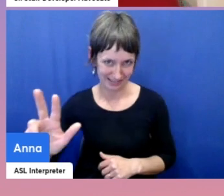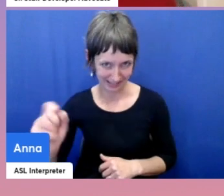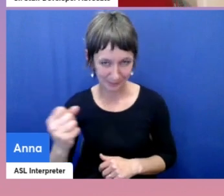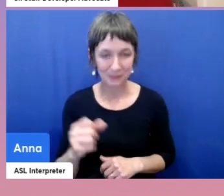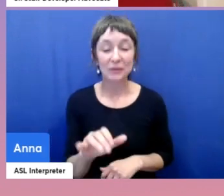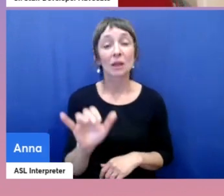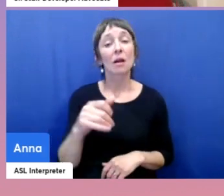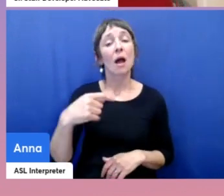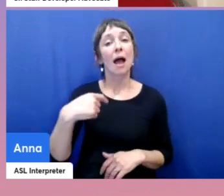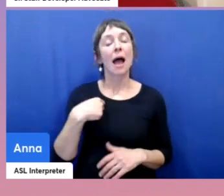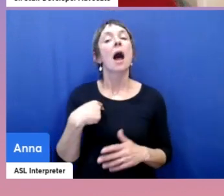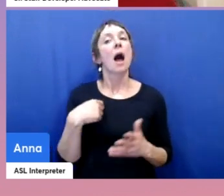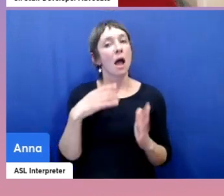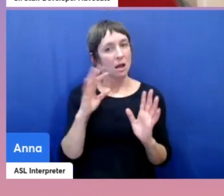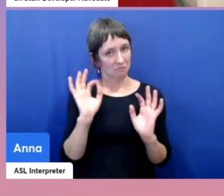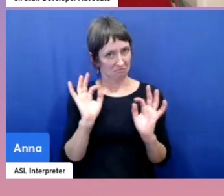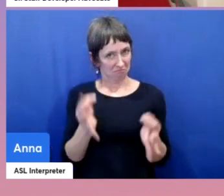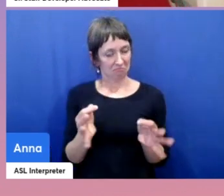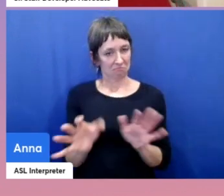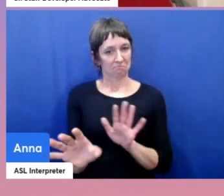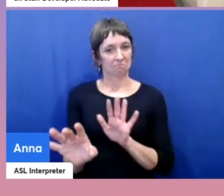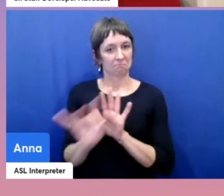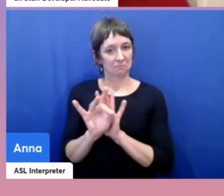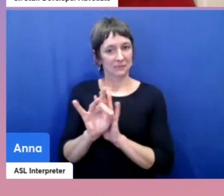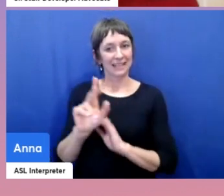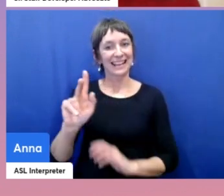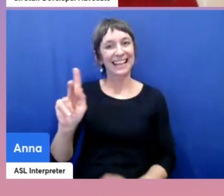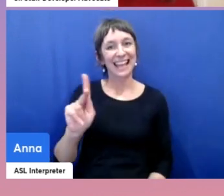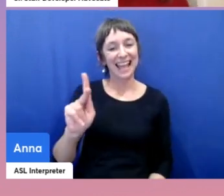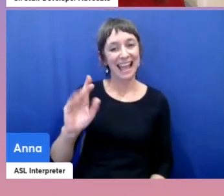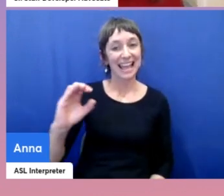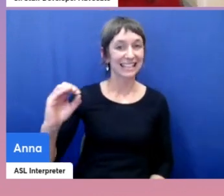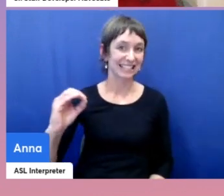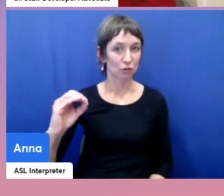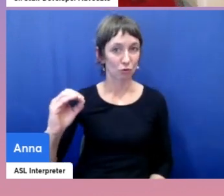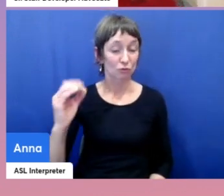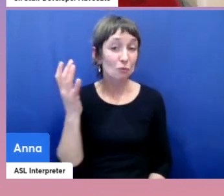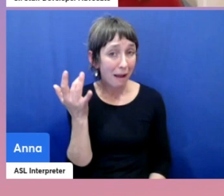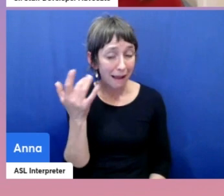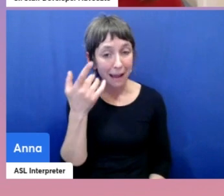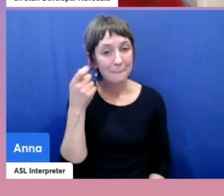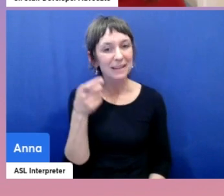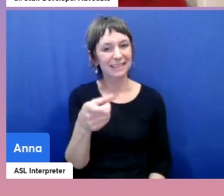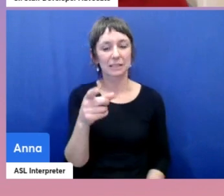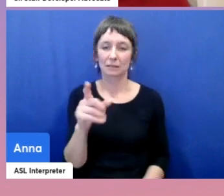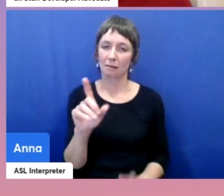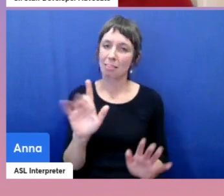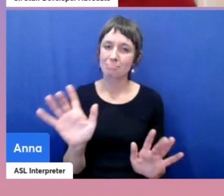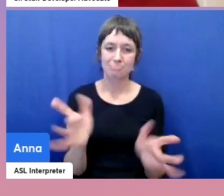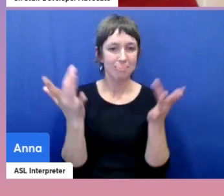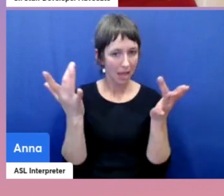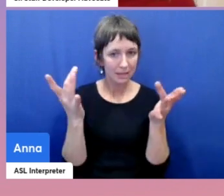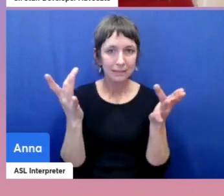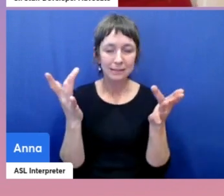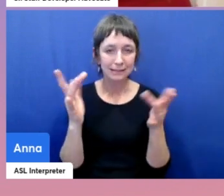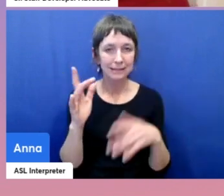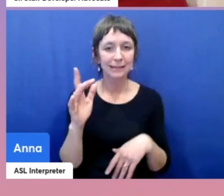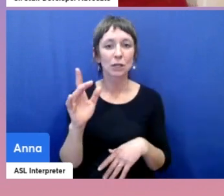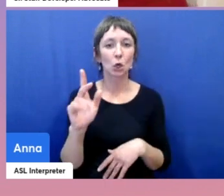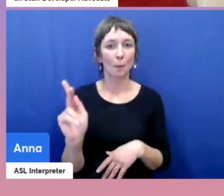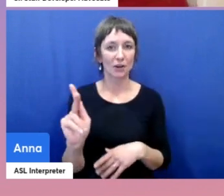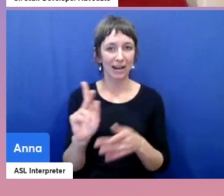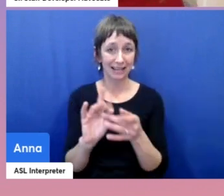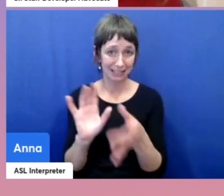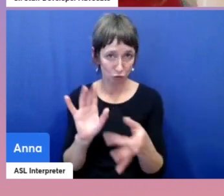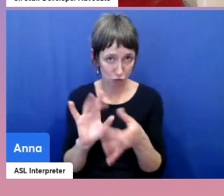up landing on, finally, K0s because it is super lightweight Kubernetes distribution. It